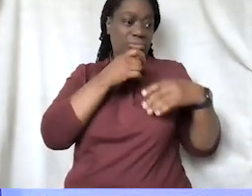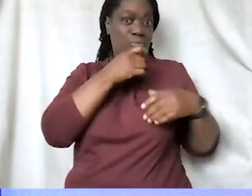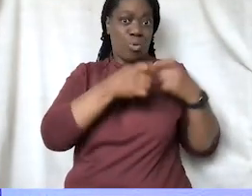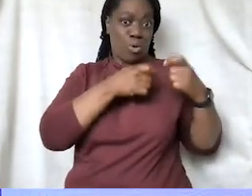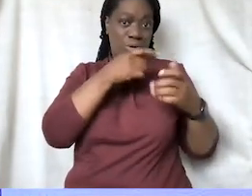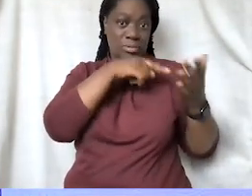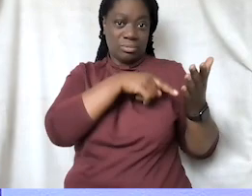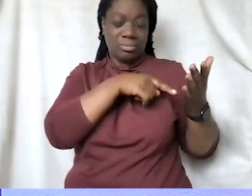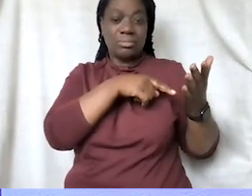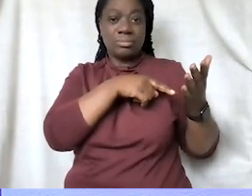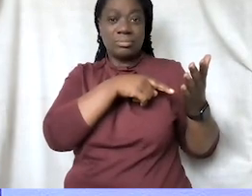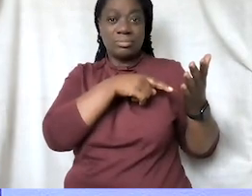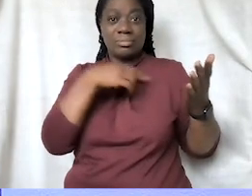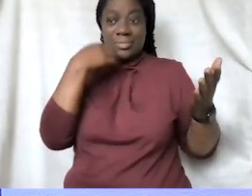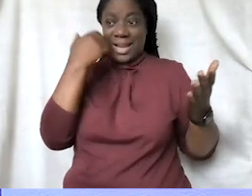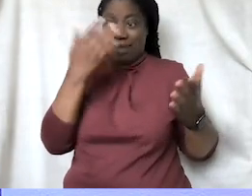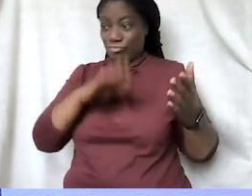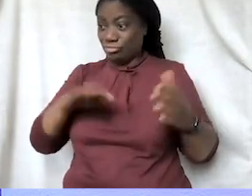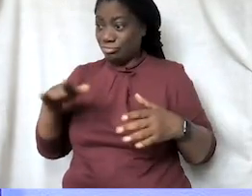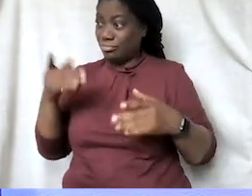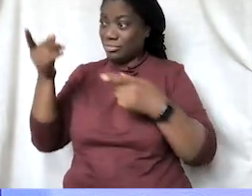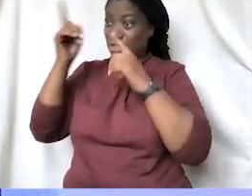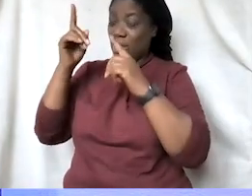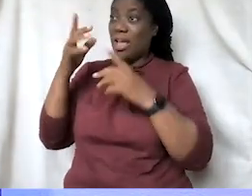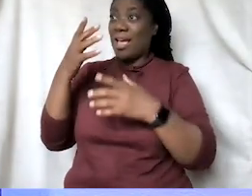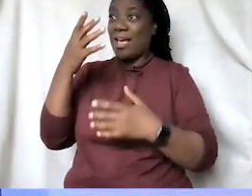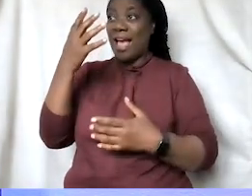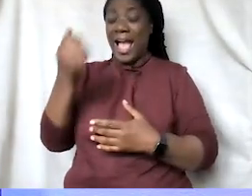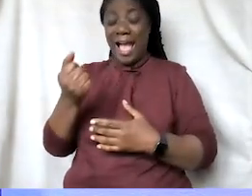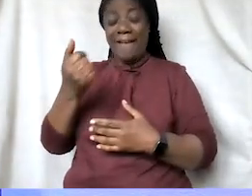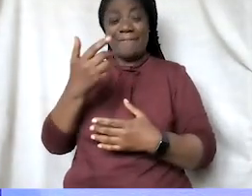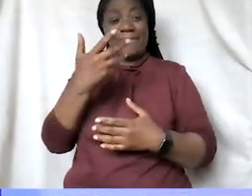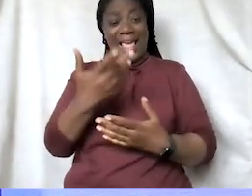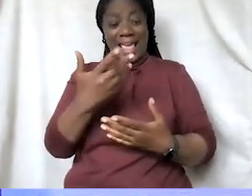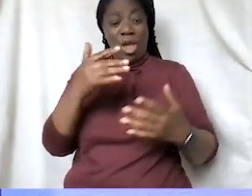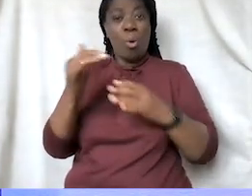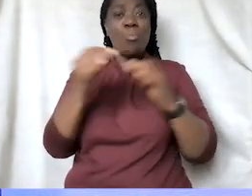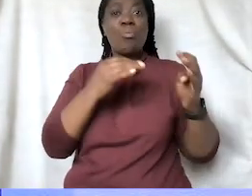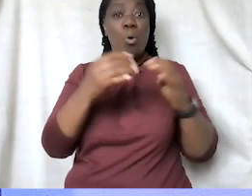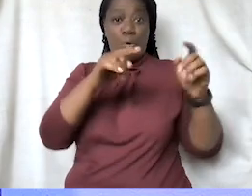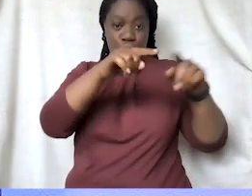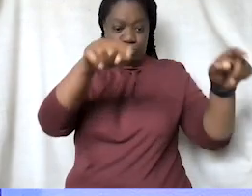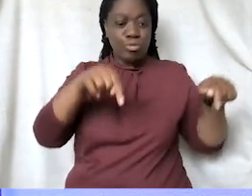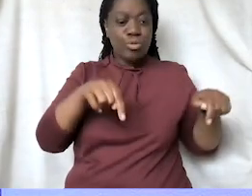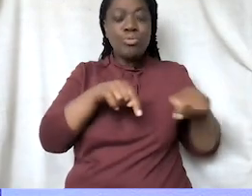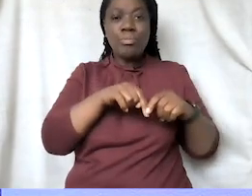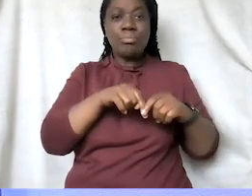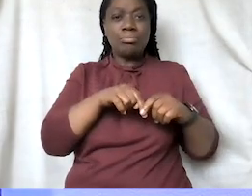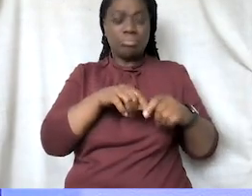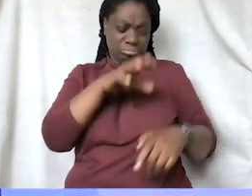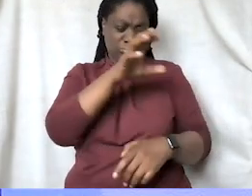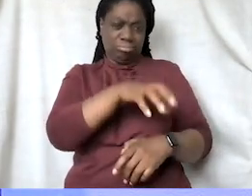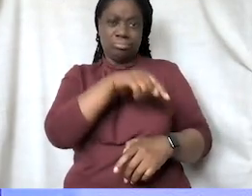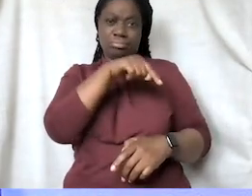that every child of God has a war room. a place